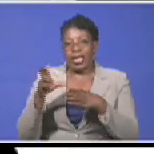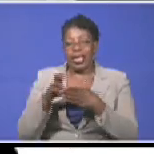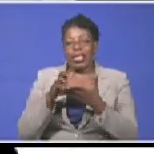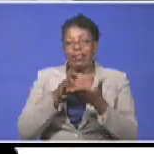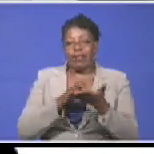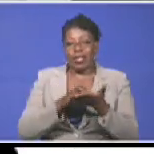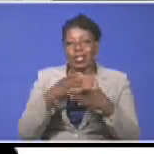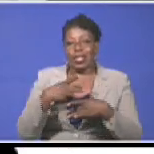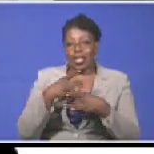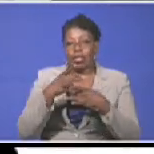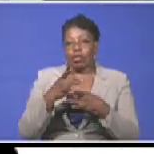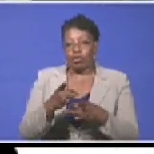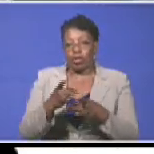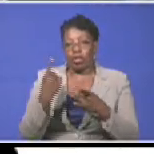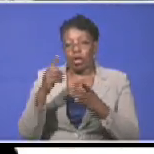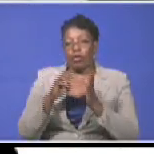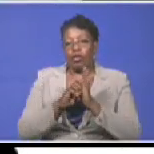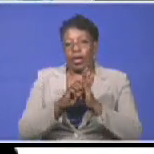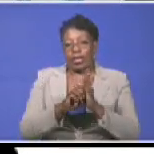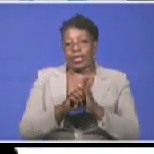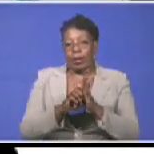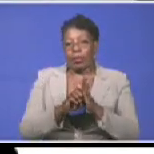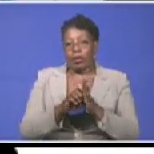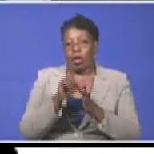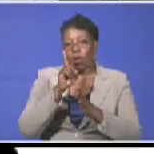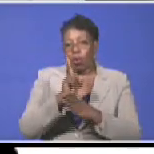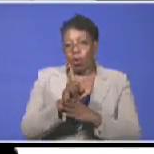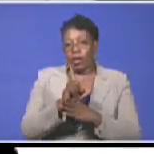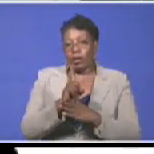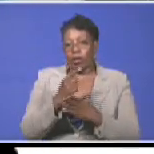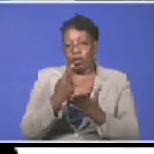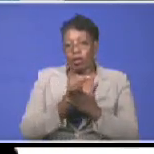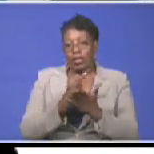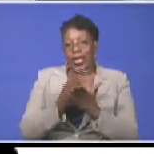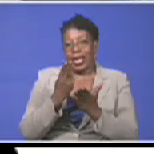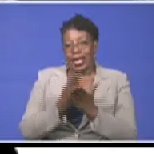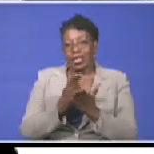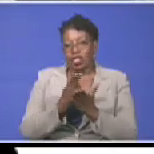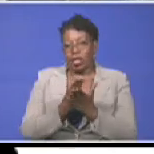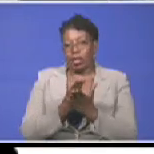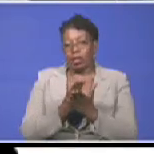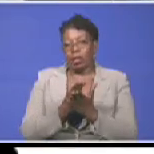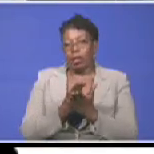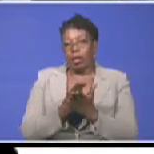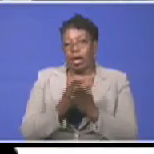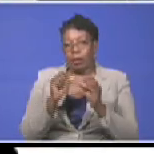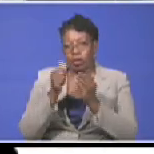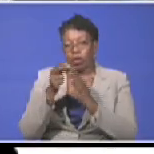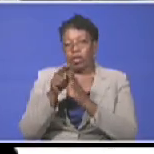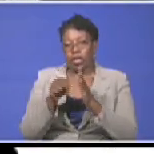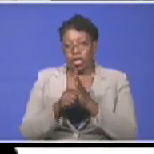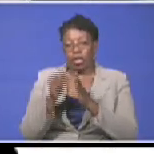interests, for example, you know, one of the groups being consulted is the Haitian Pastors Association,